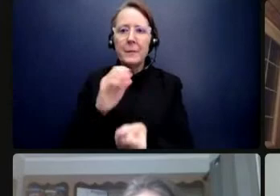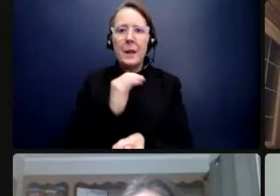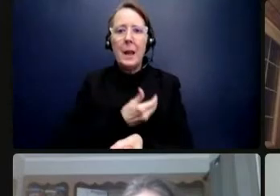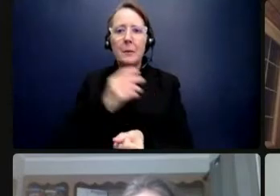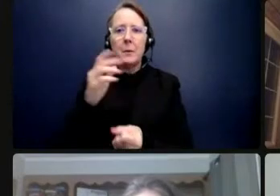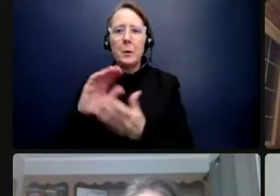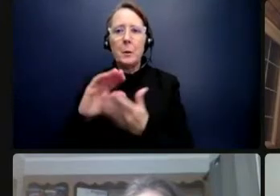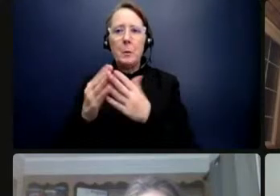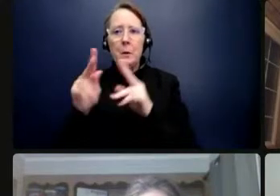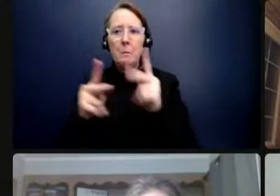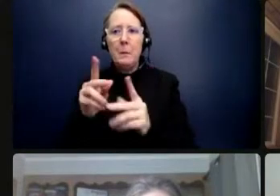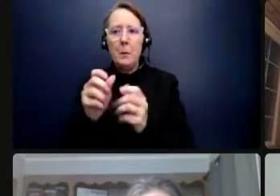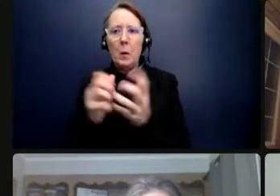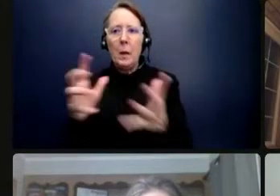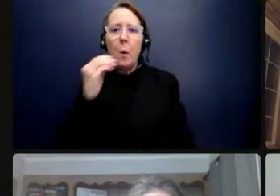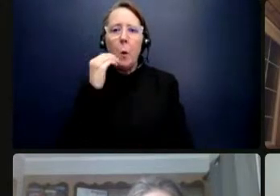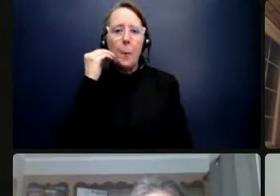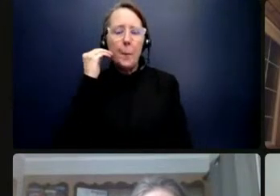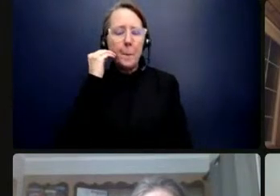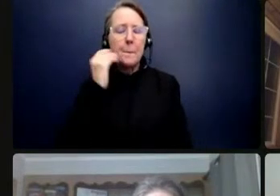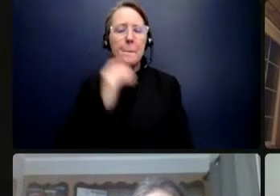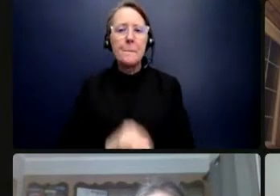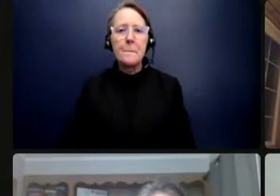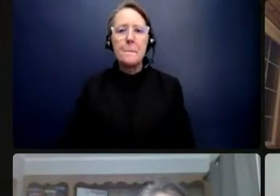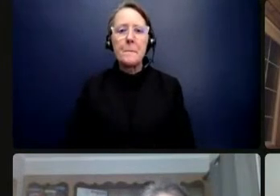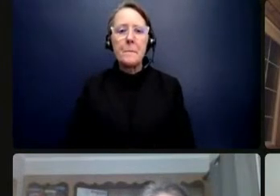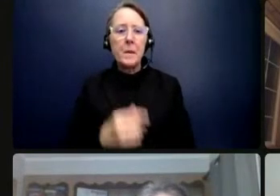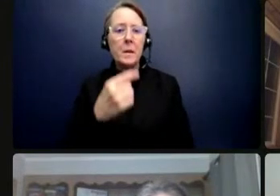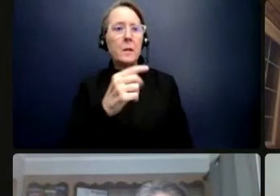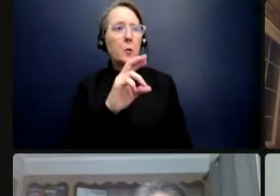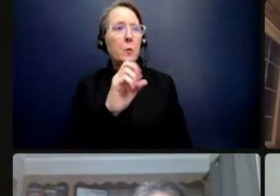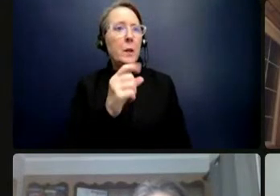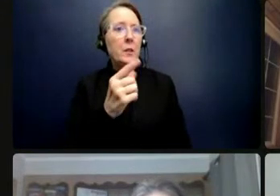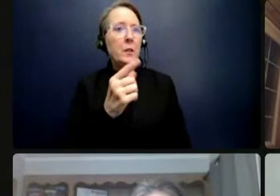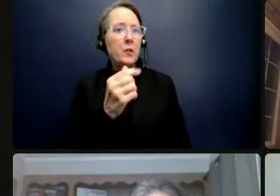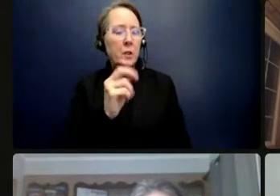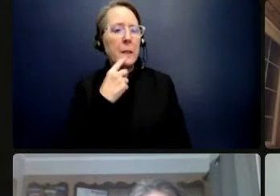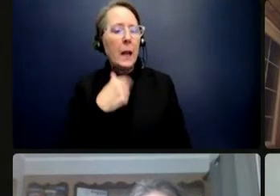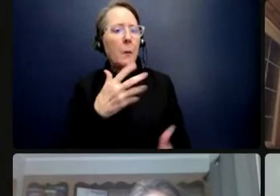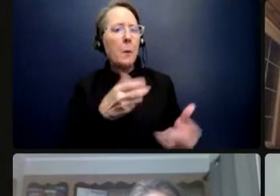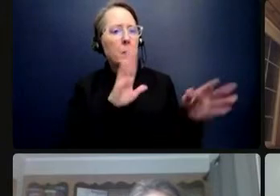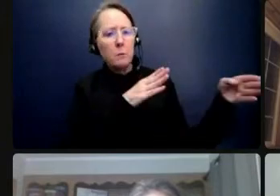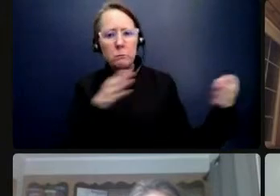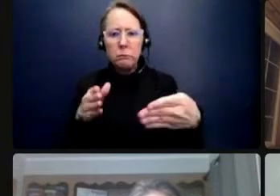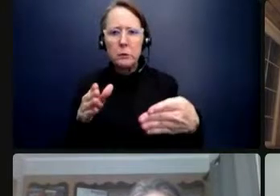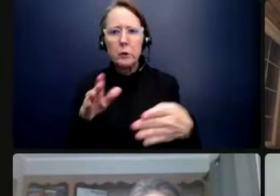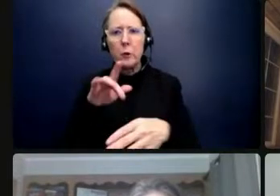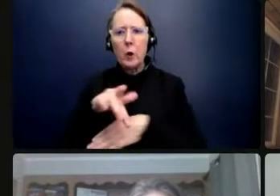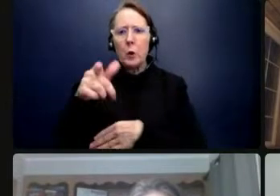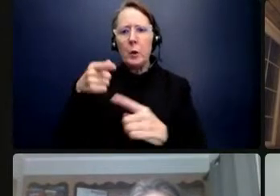community. Okay. And I need to also bring us back to the earlier point that the